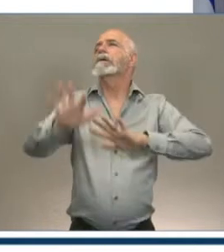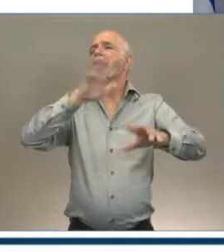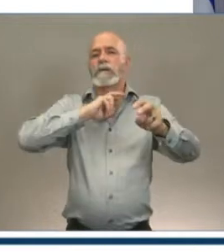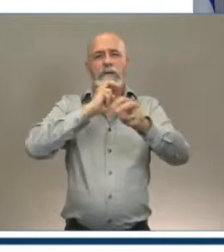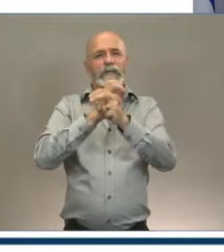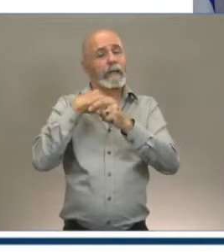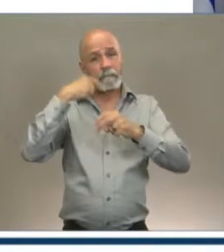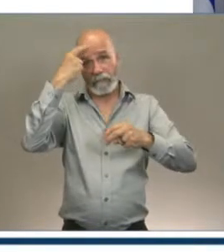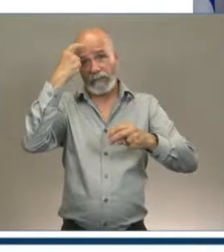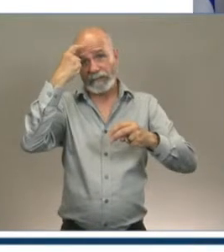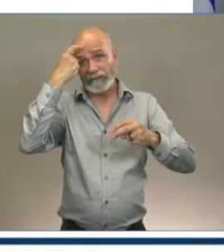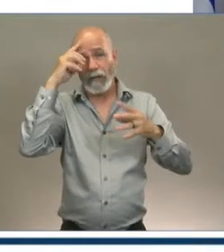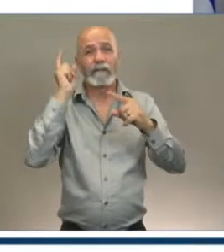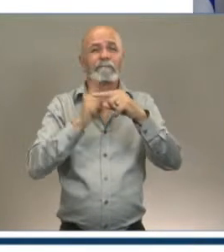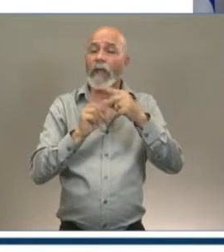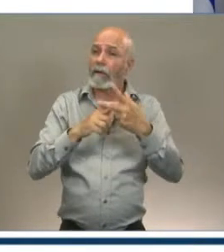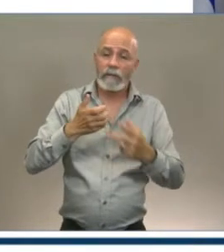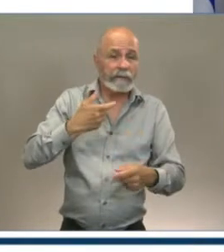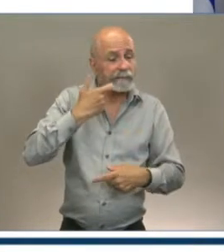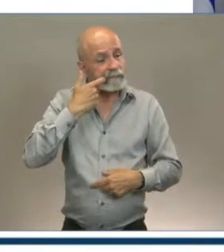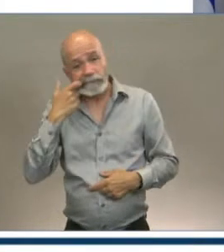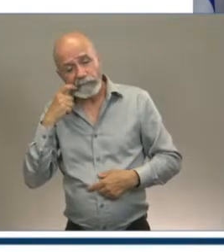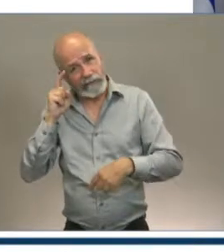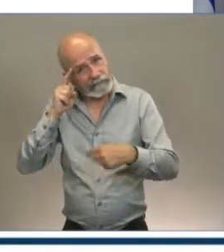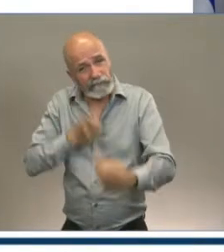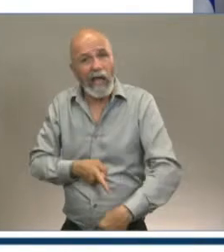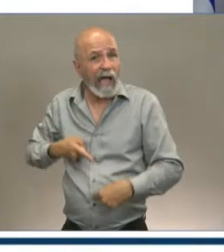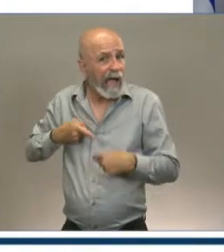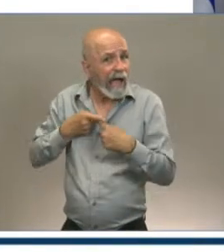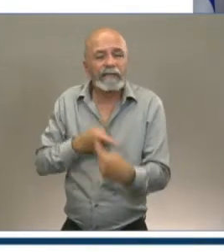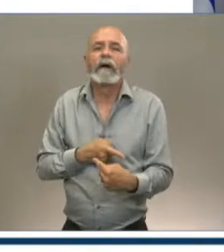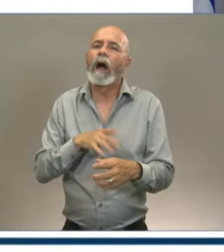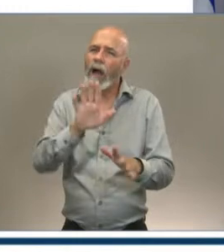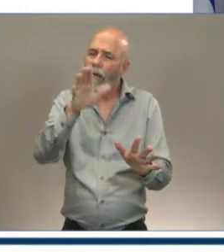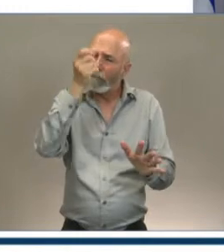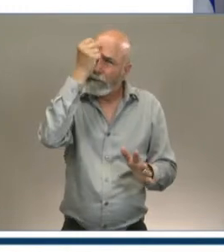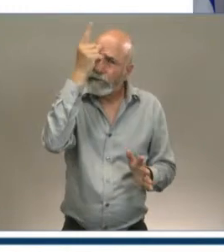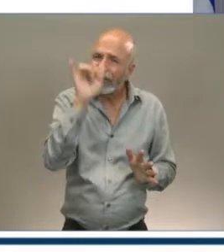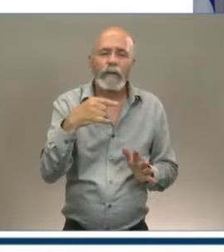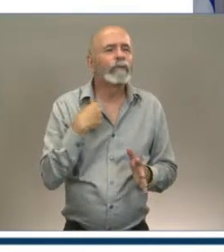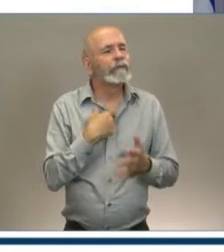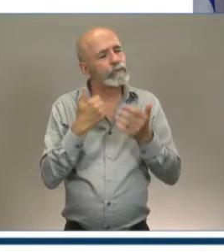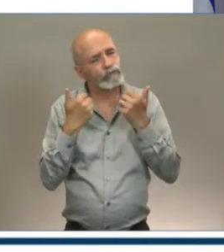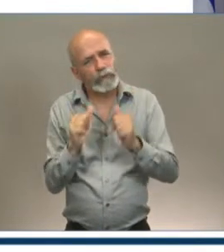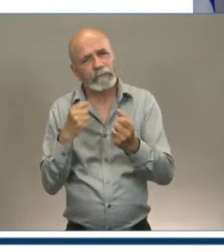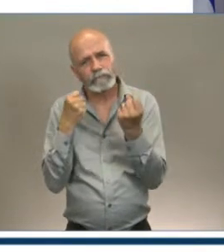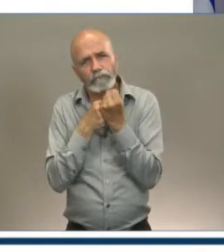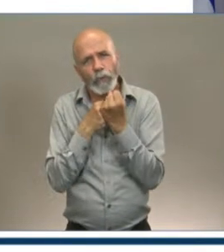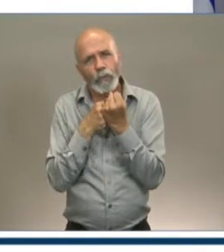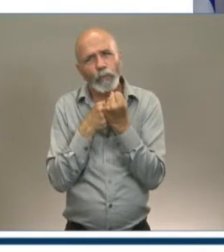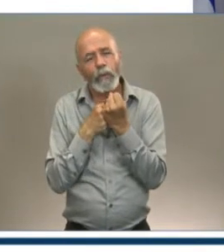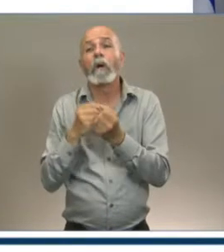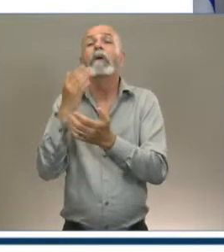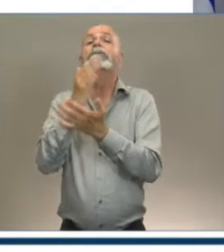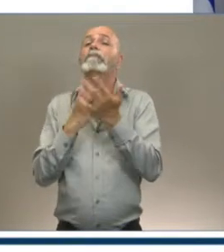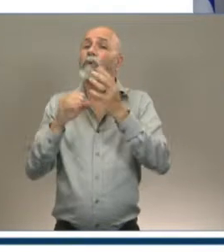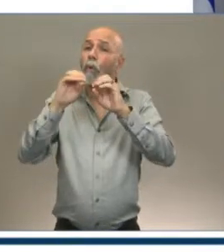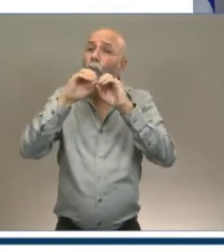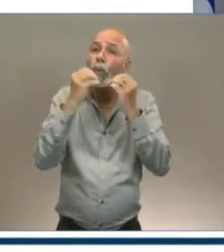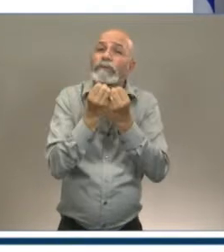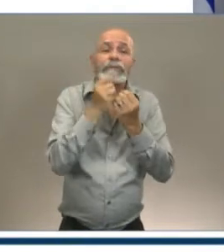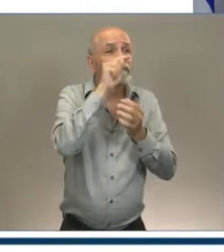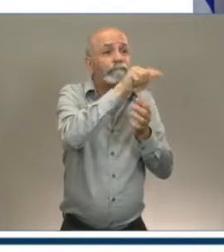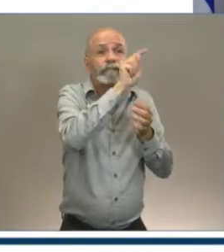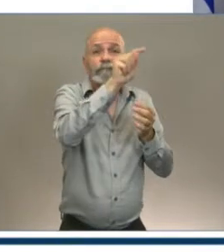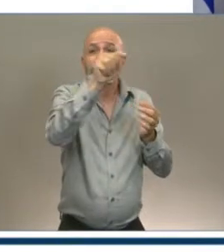across the province. We're going to continue to provide support where we can. There's been a number of organizations that received